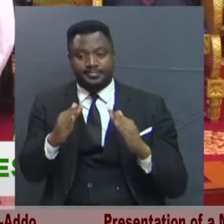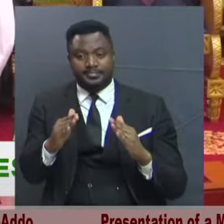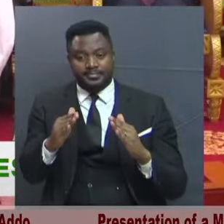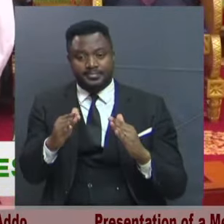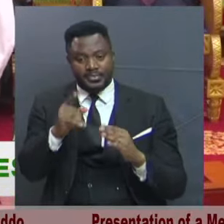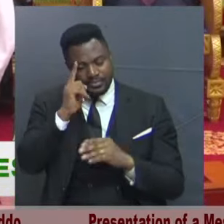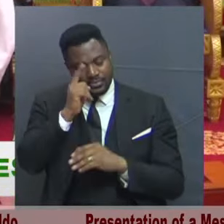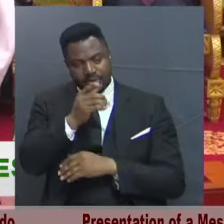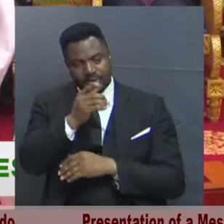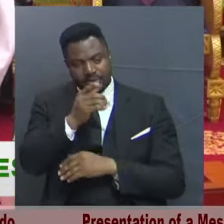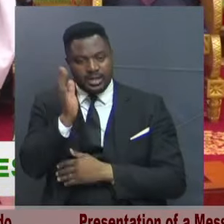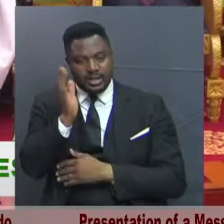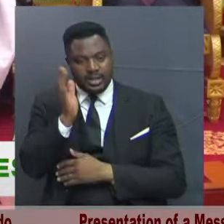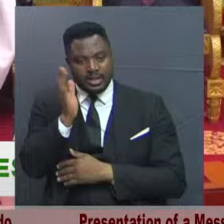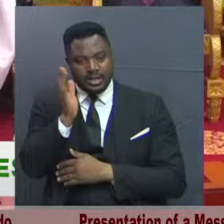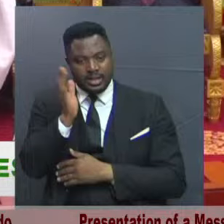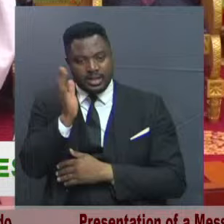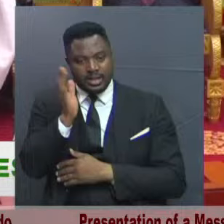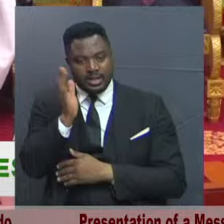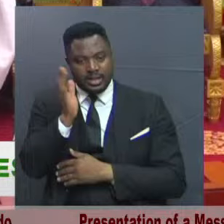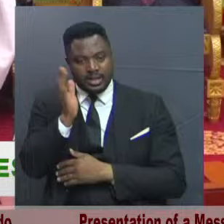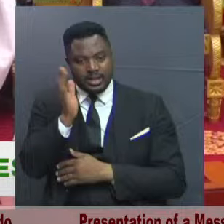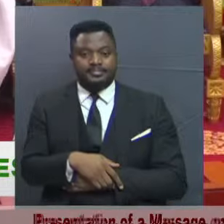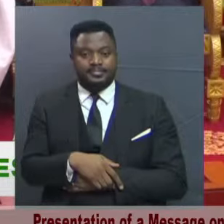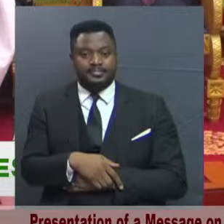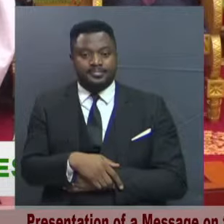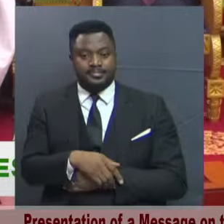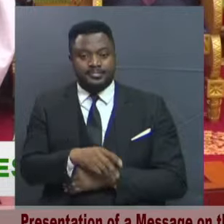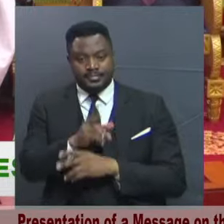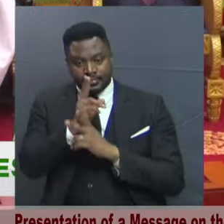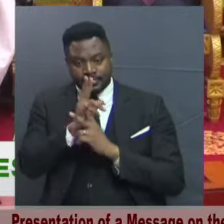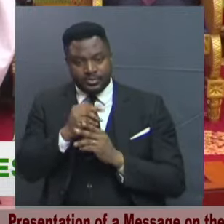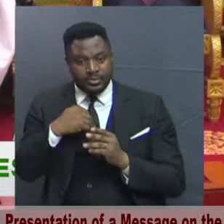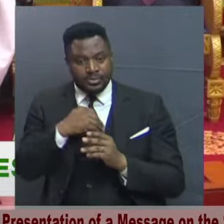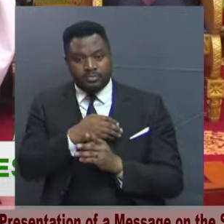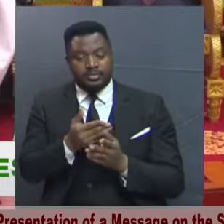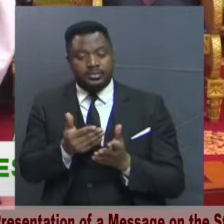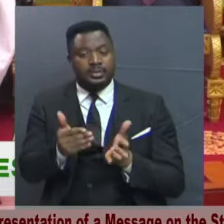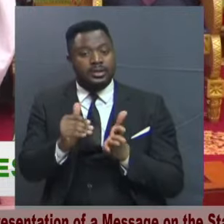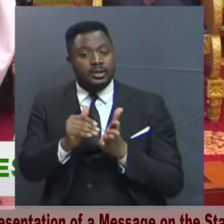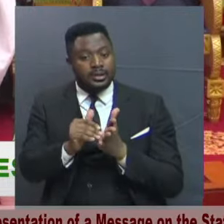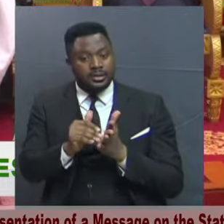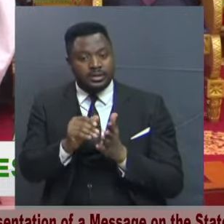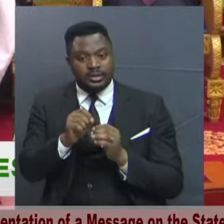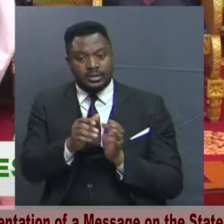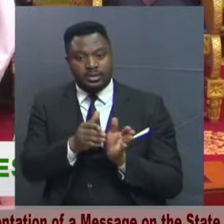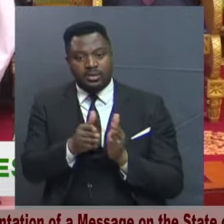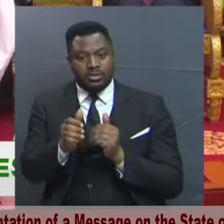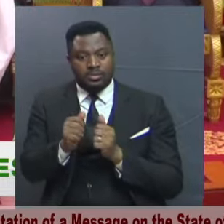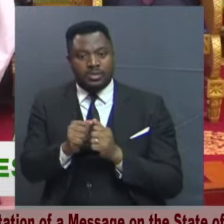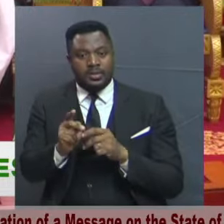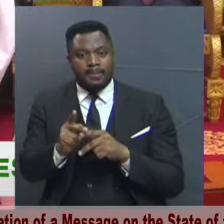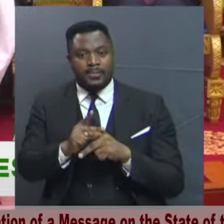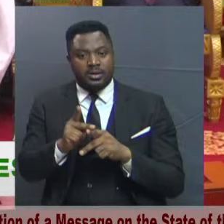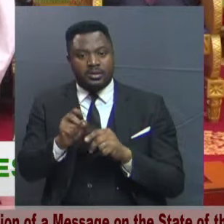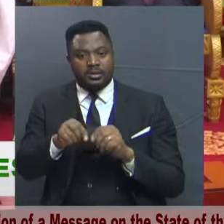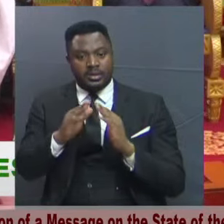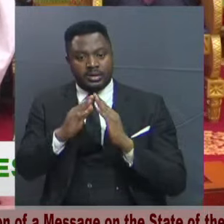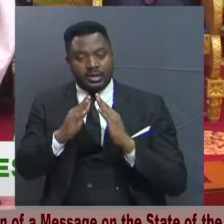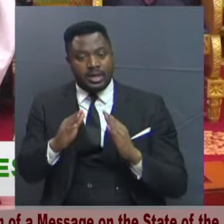the address honorable members again in accordance with the practice of this